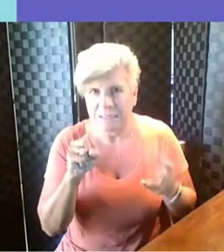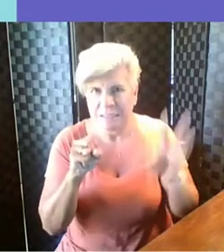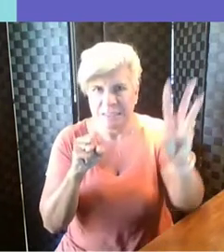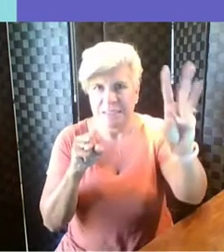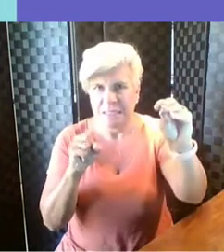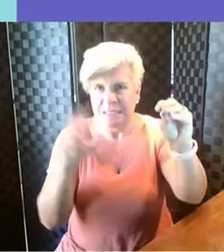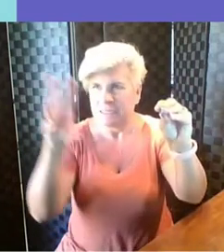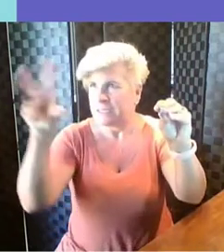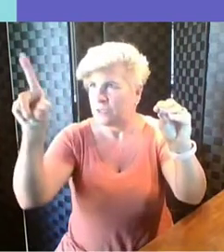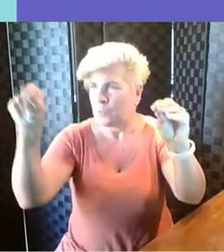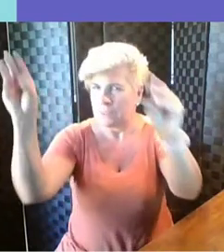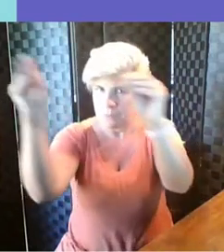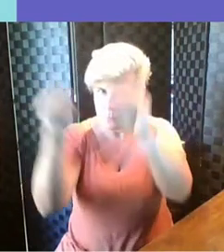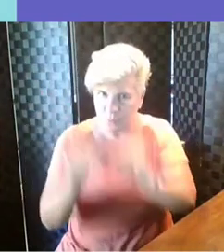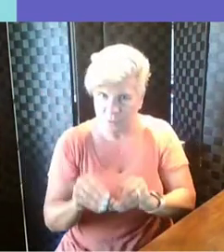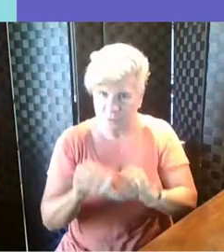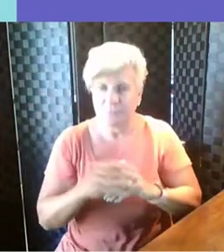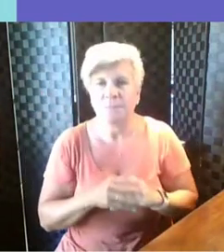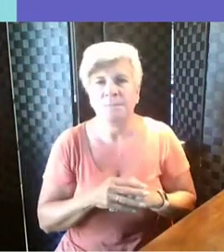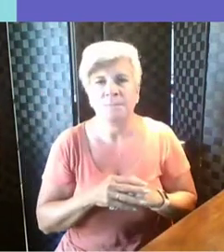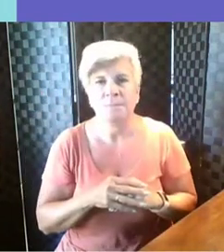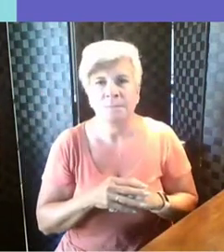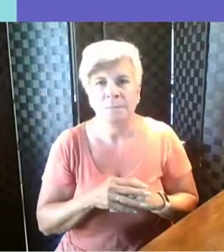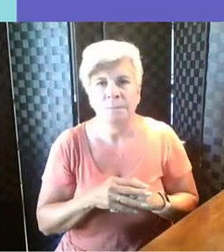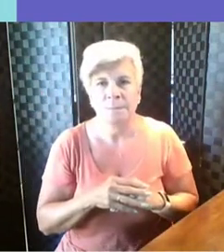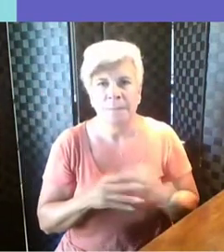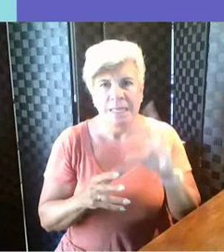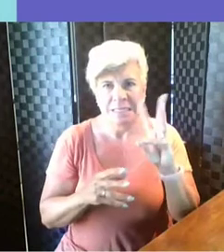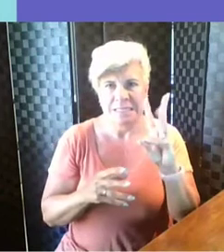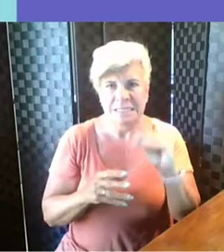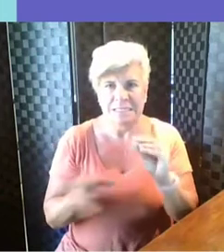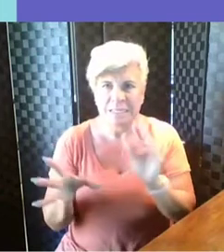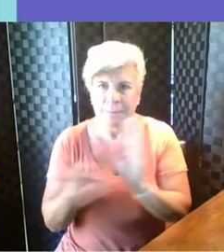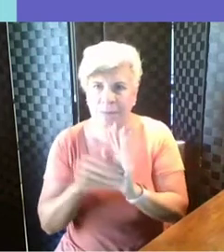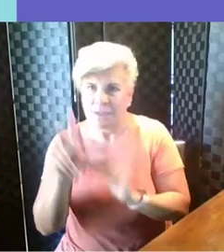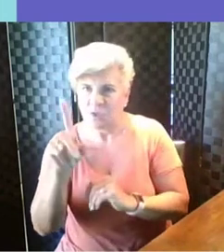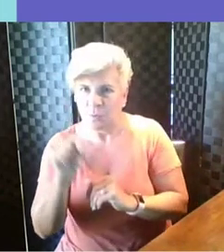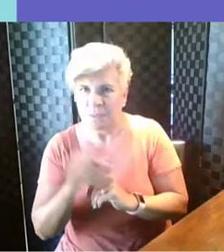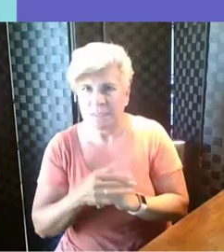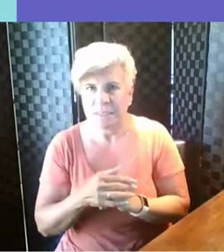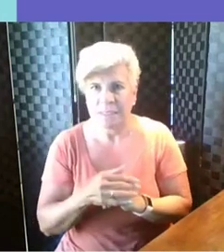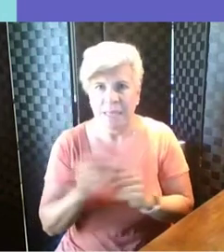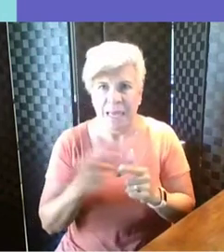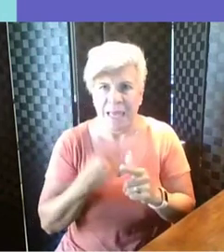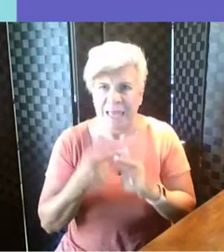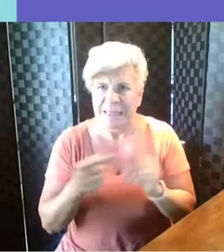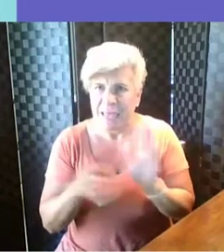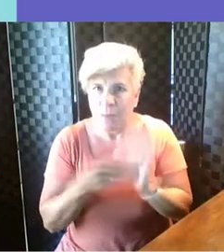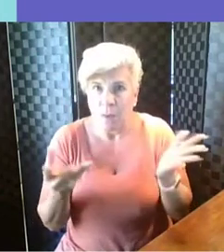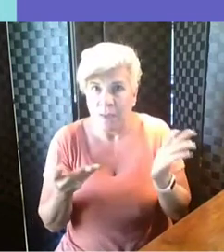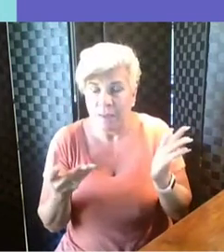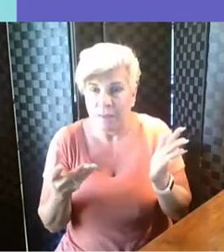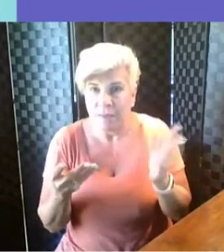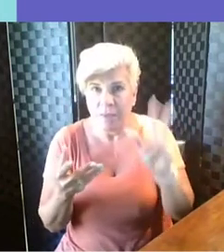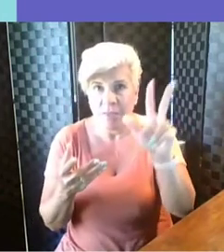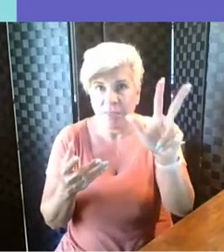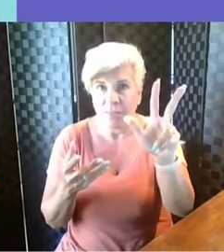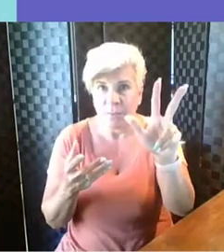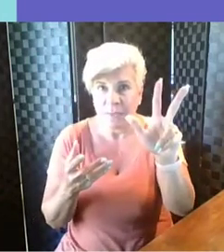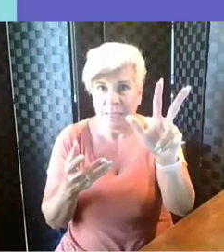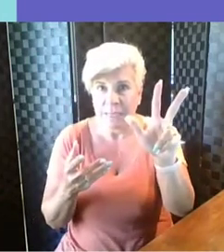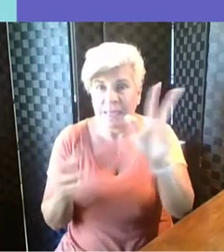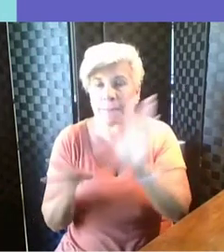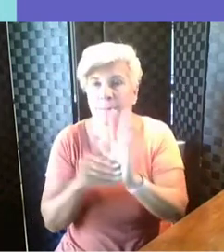Okay, so here we go. I've got 60 plus 20, And then that only leaves our 1, so let's bring our 1's